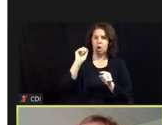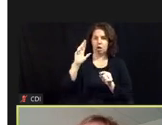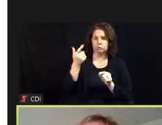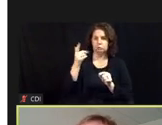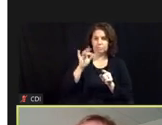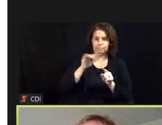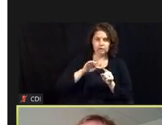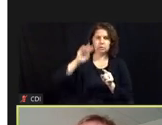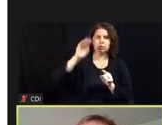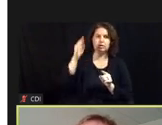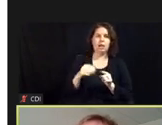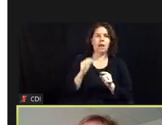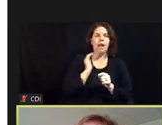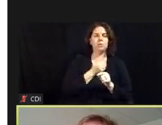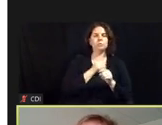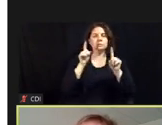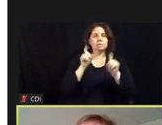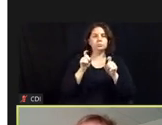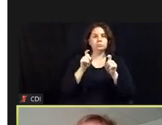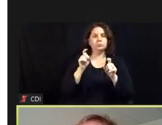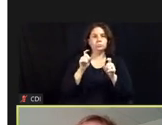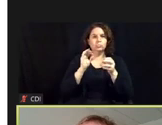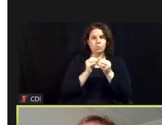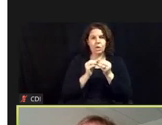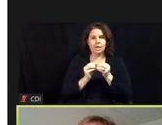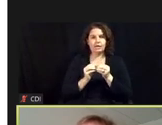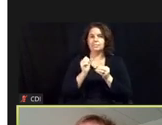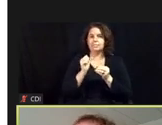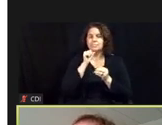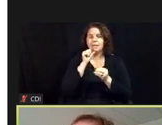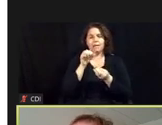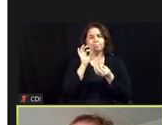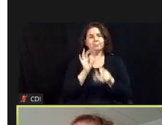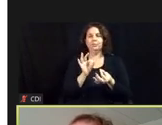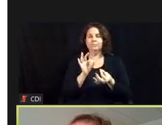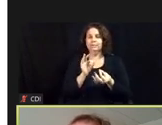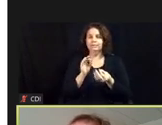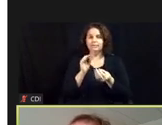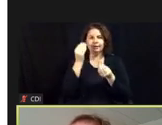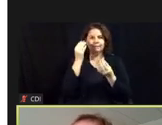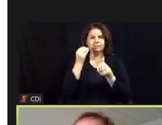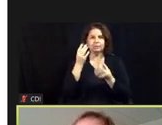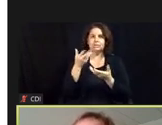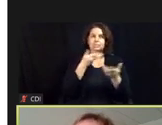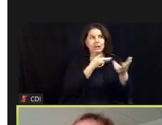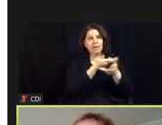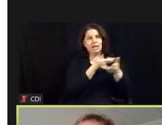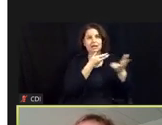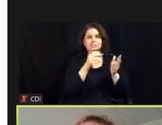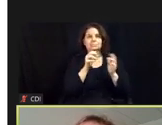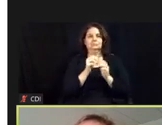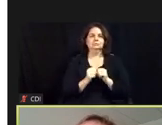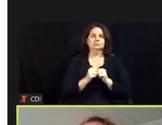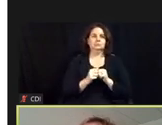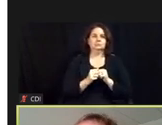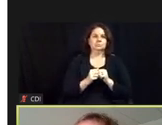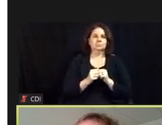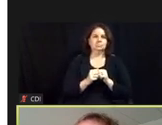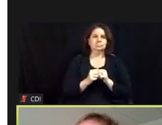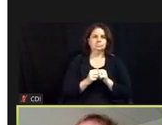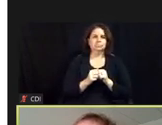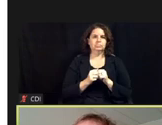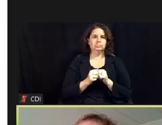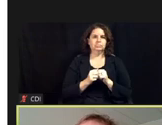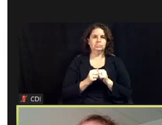with the week that they looked at. And so we were able to work with them through an adjudication process to actually correct that, so that we have